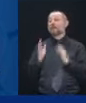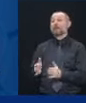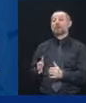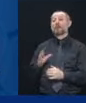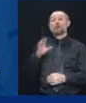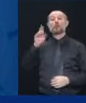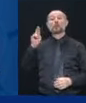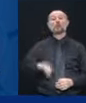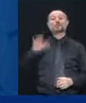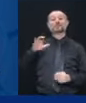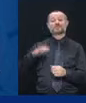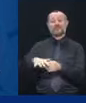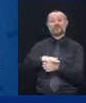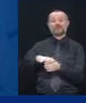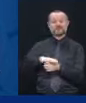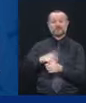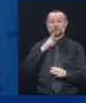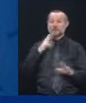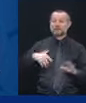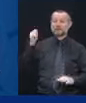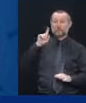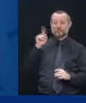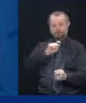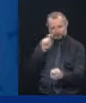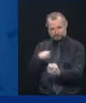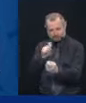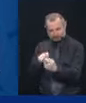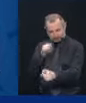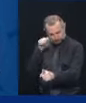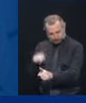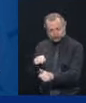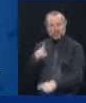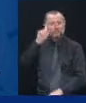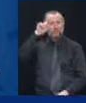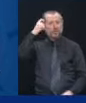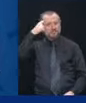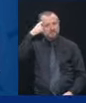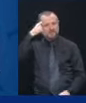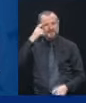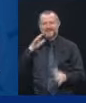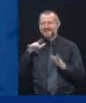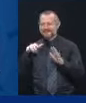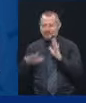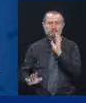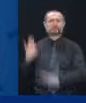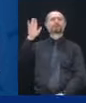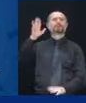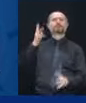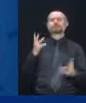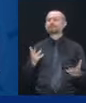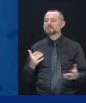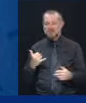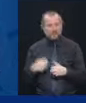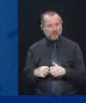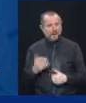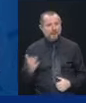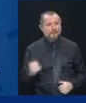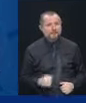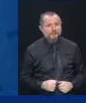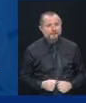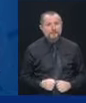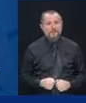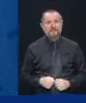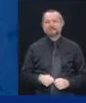City, highest number is the Bronx, and getting higher. So the Bronx is a problem. We